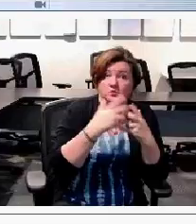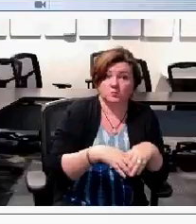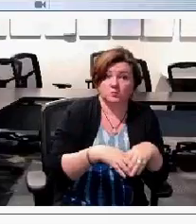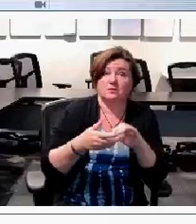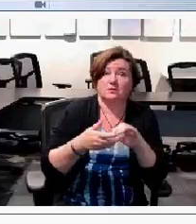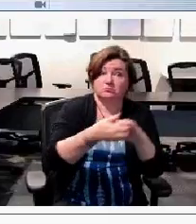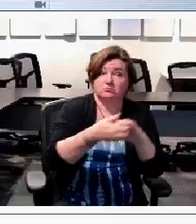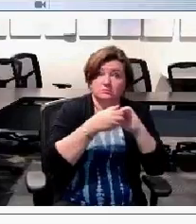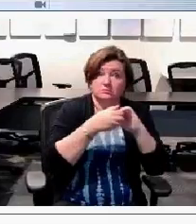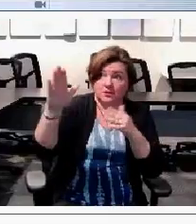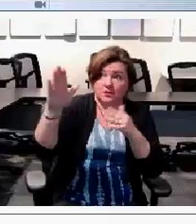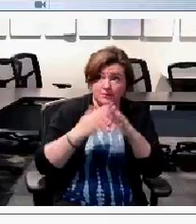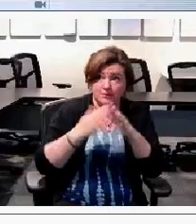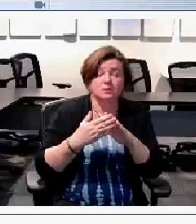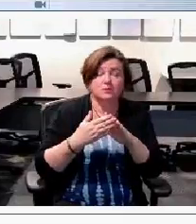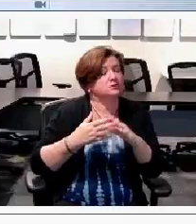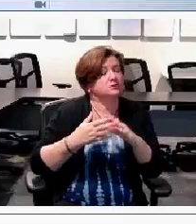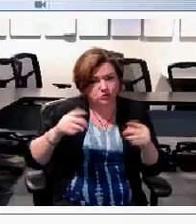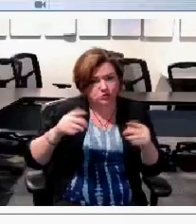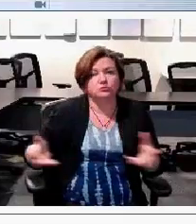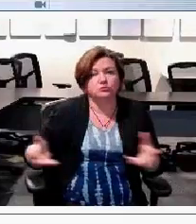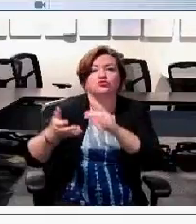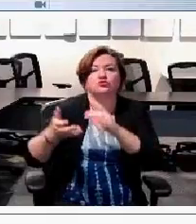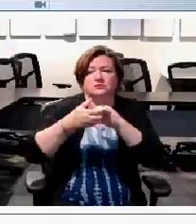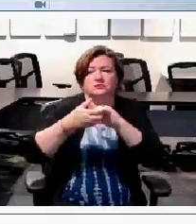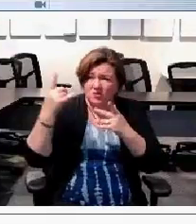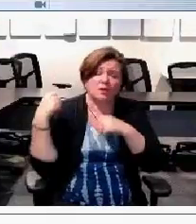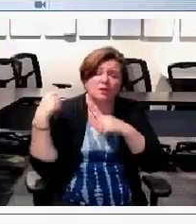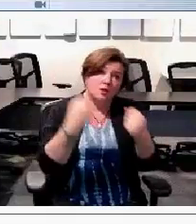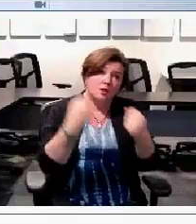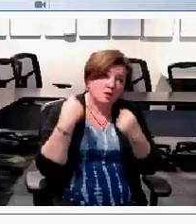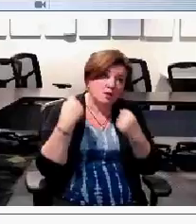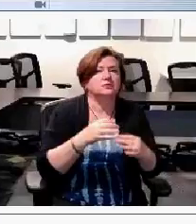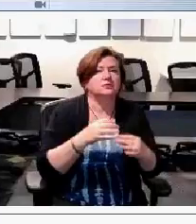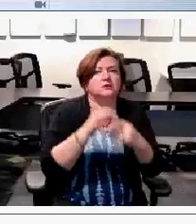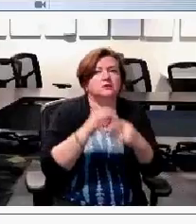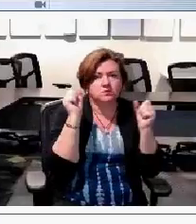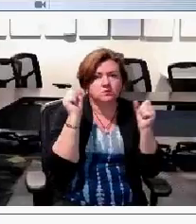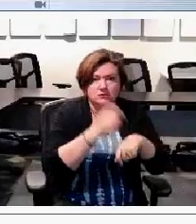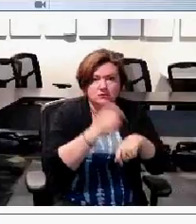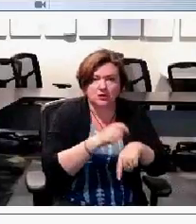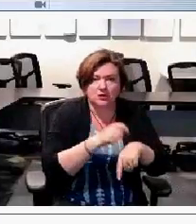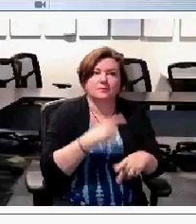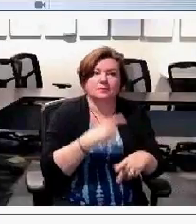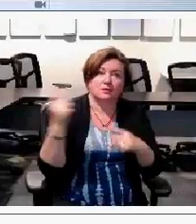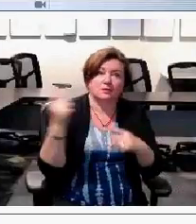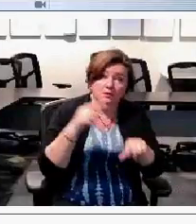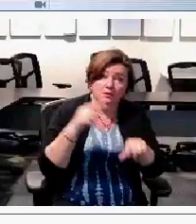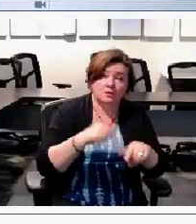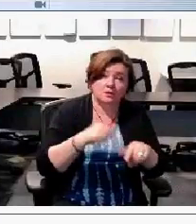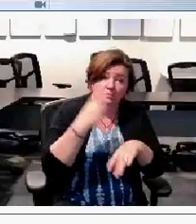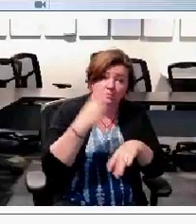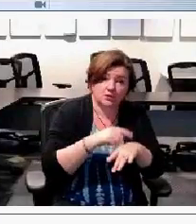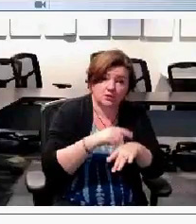in their community, we like to do that because we don't, you know, want families on the road, especially in the winter, if their needs can be met in their